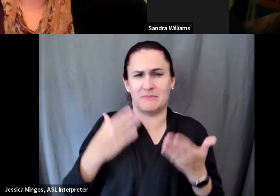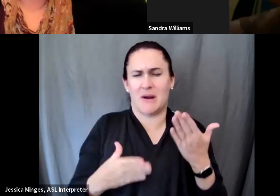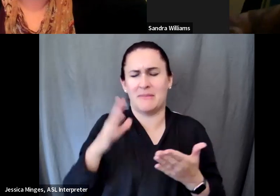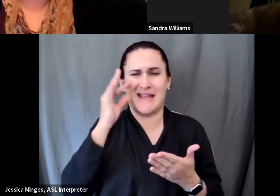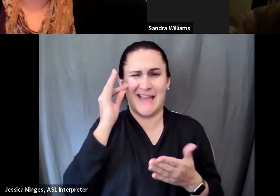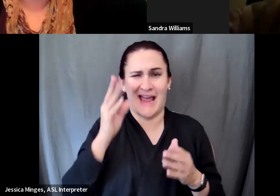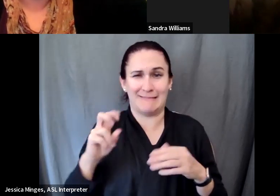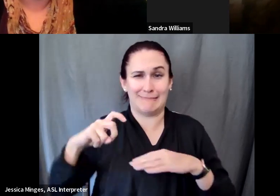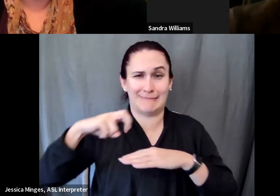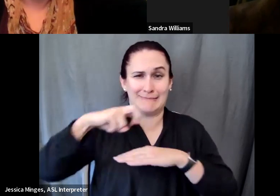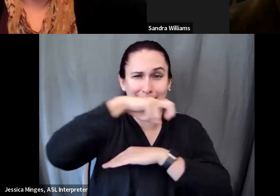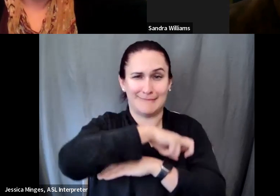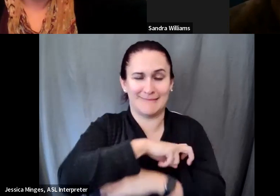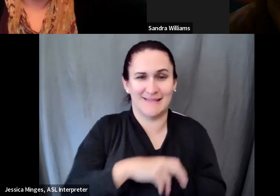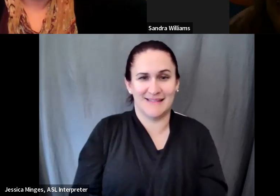picture.